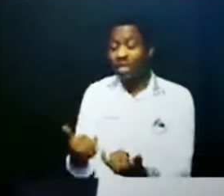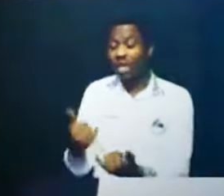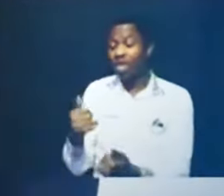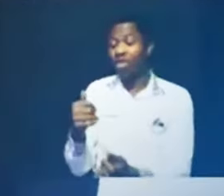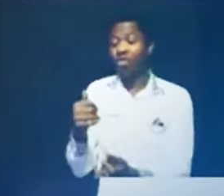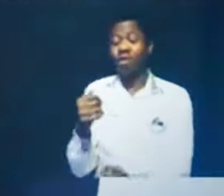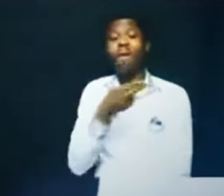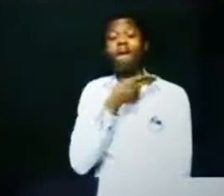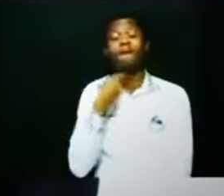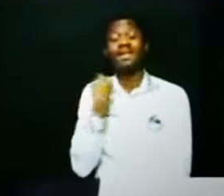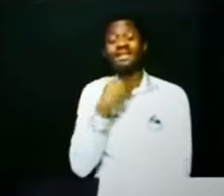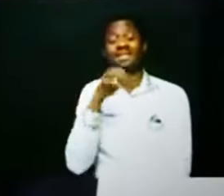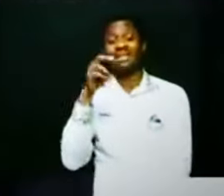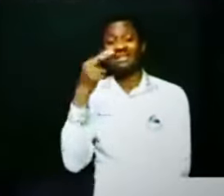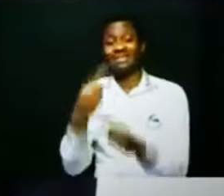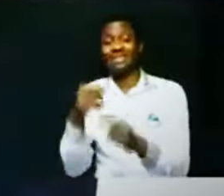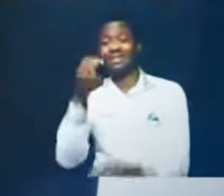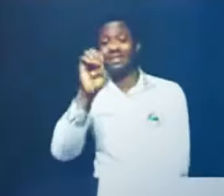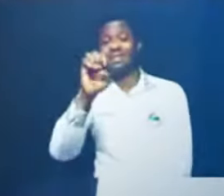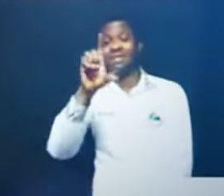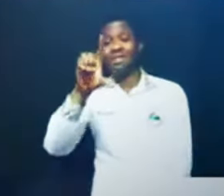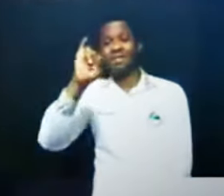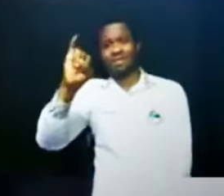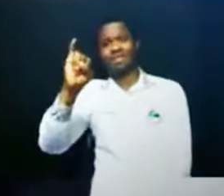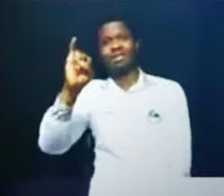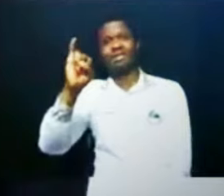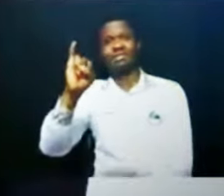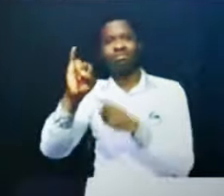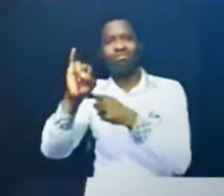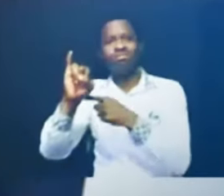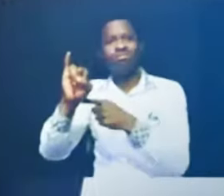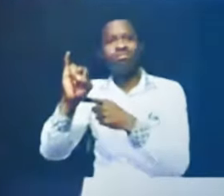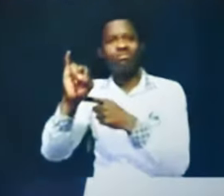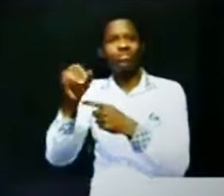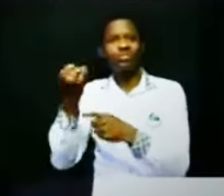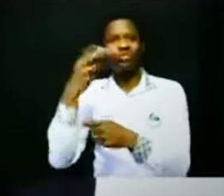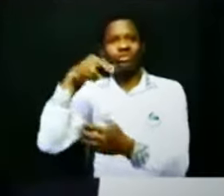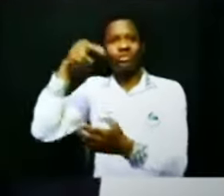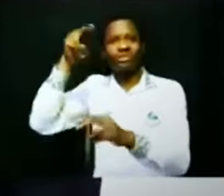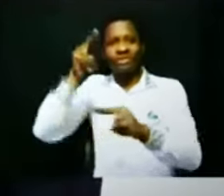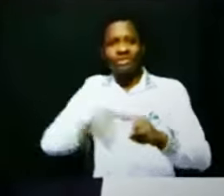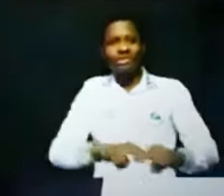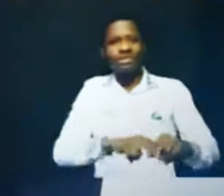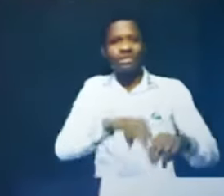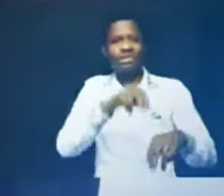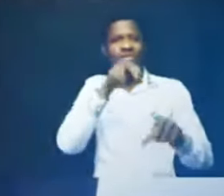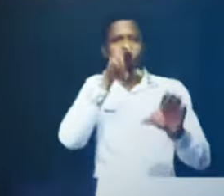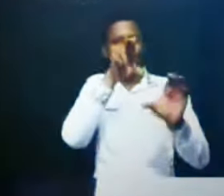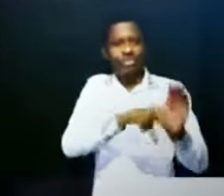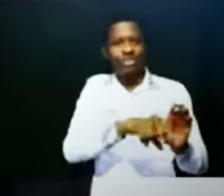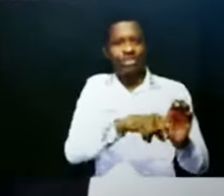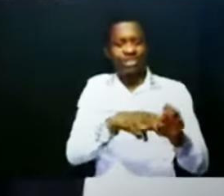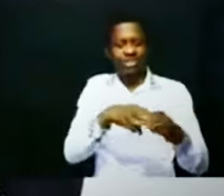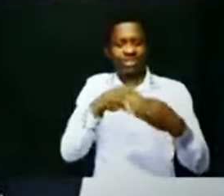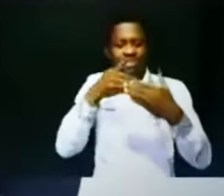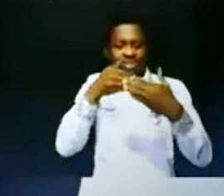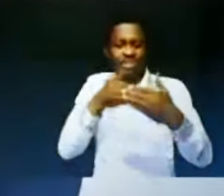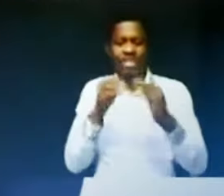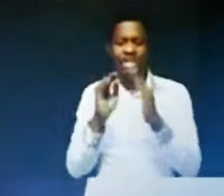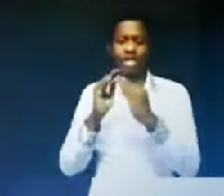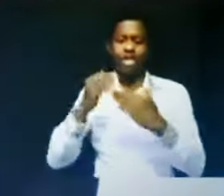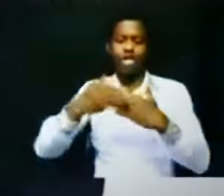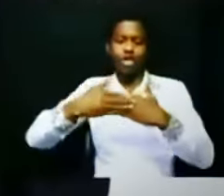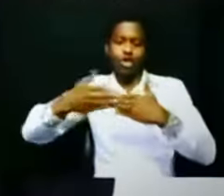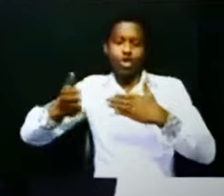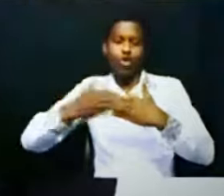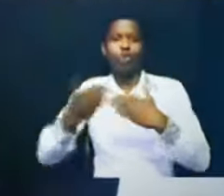na wonum ye ewie wo silo no. Ana sori ye, nanso na osofo Eli eti adwa so Awurade asori dan no ano ponwa no.